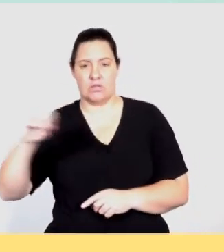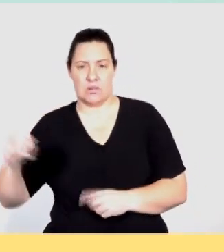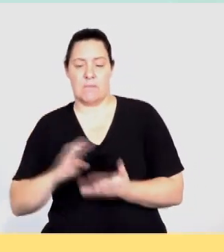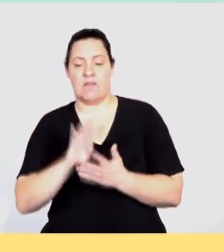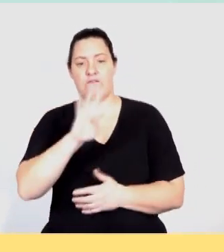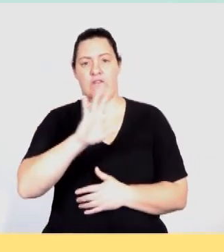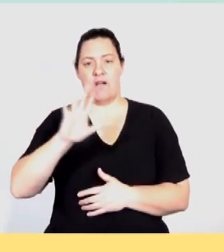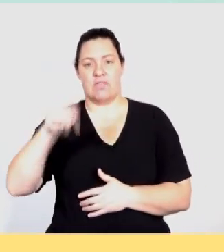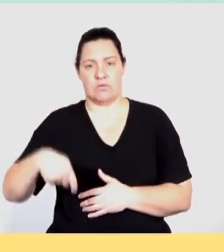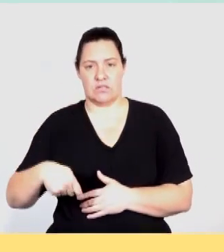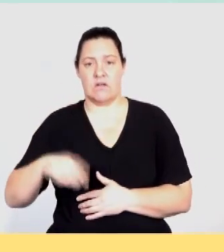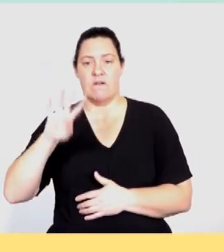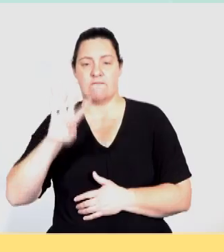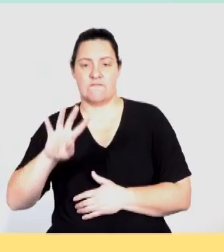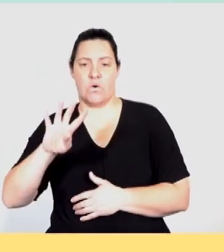5,000,